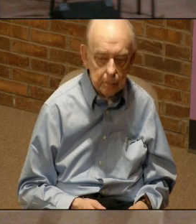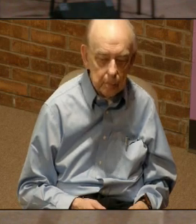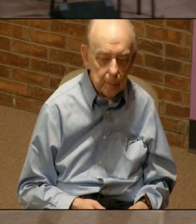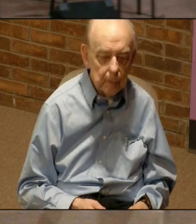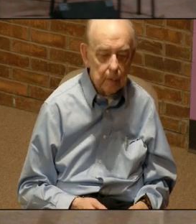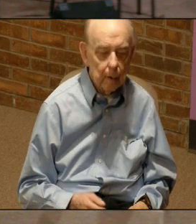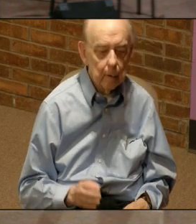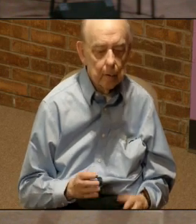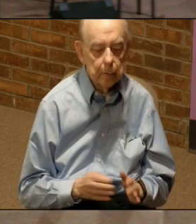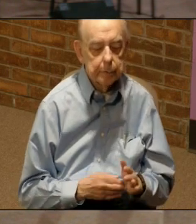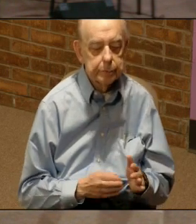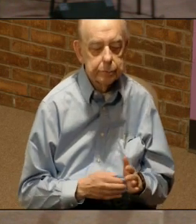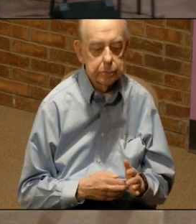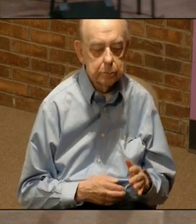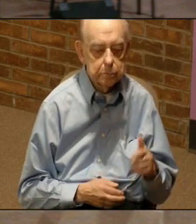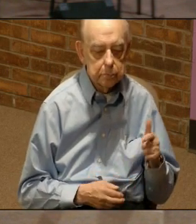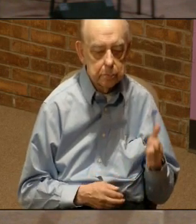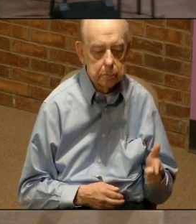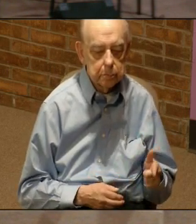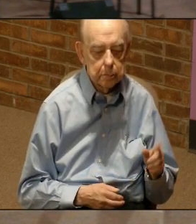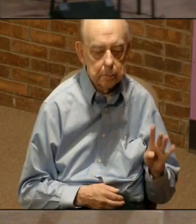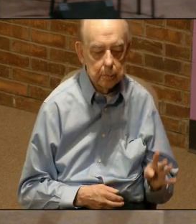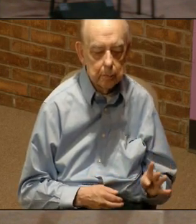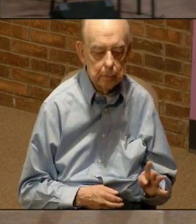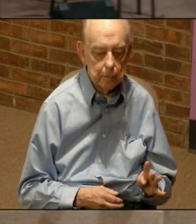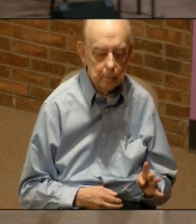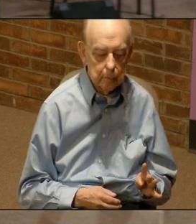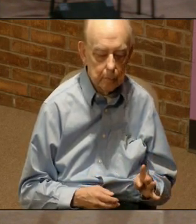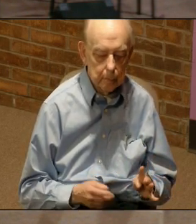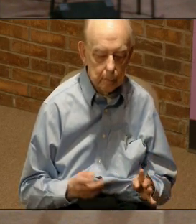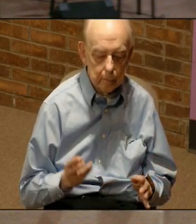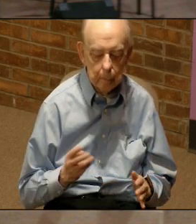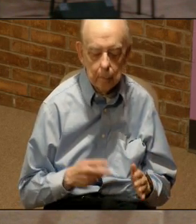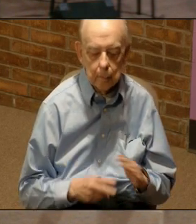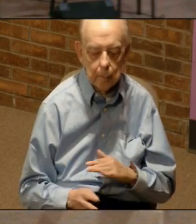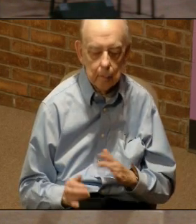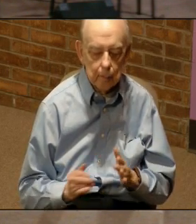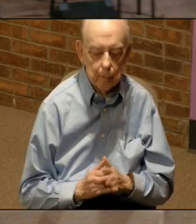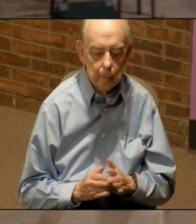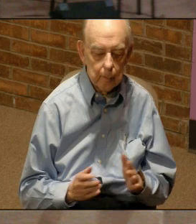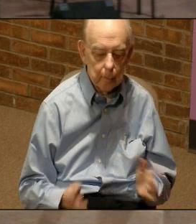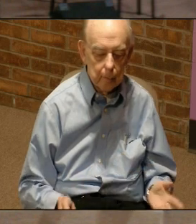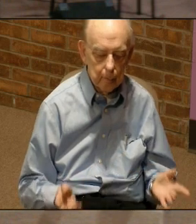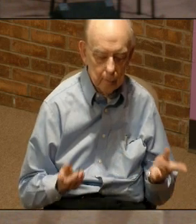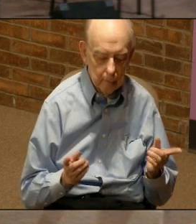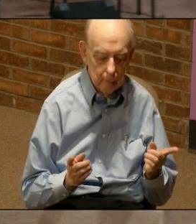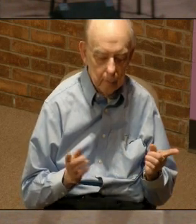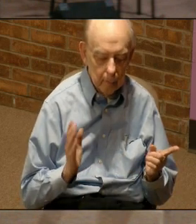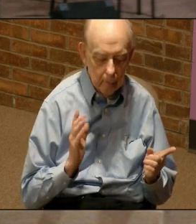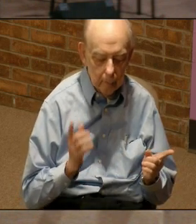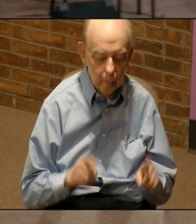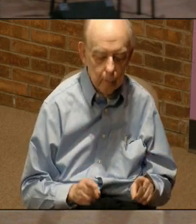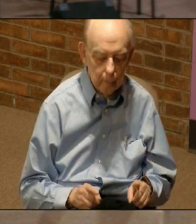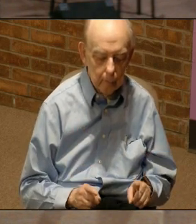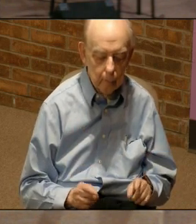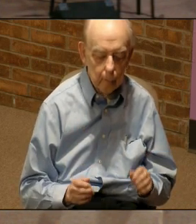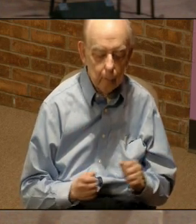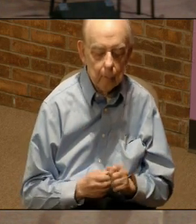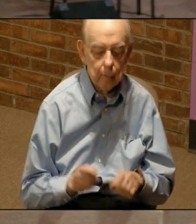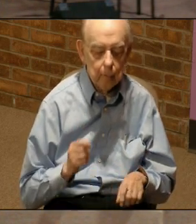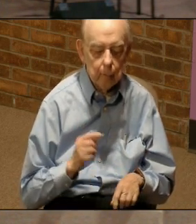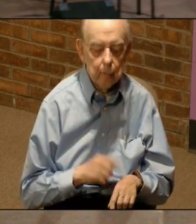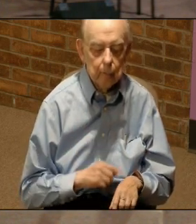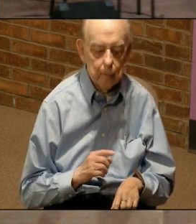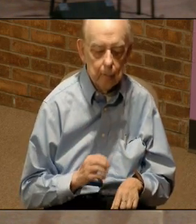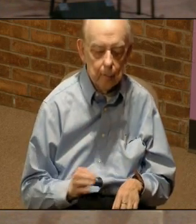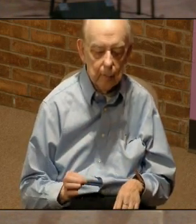And in Matthew chapter 24, he is prophesying that this is going to happen within the time frame